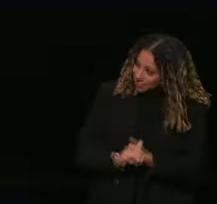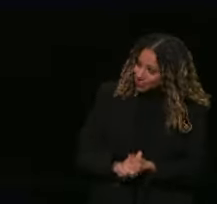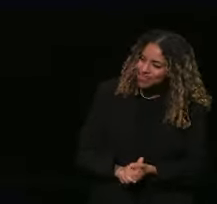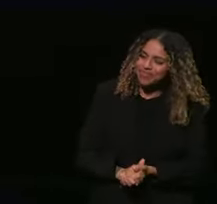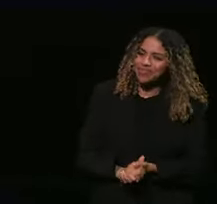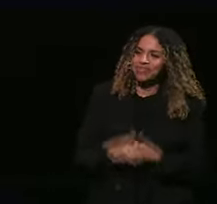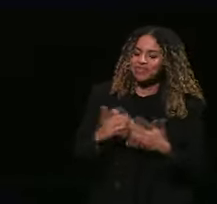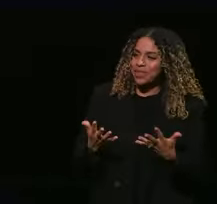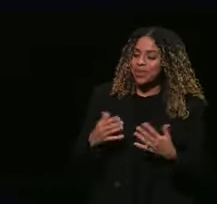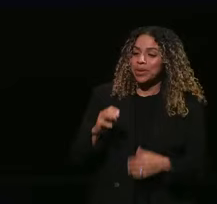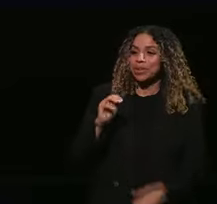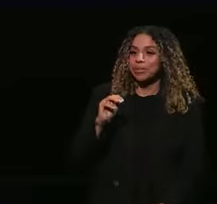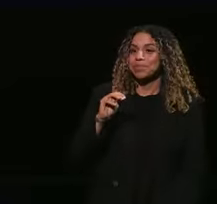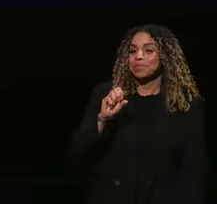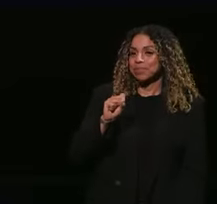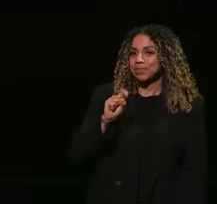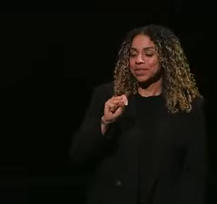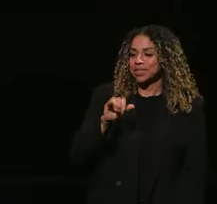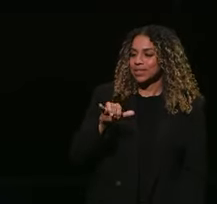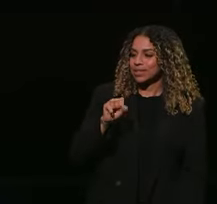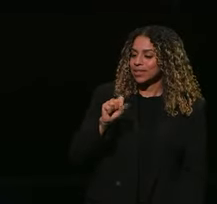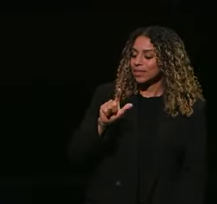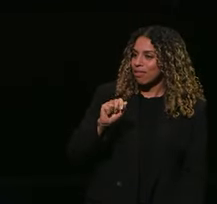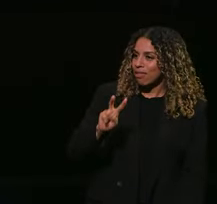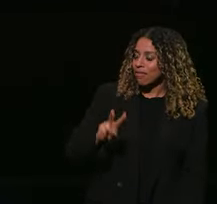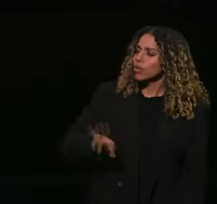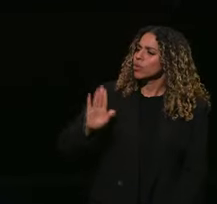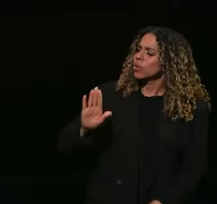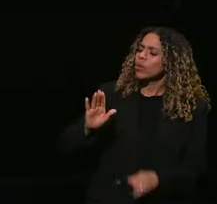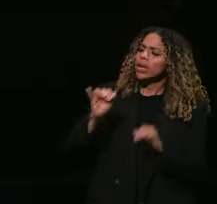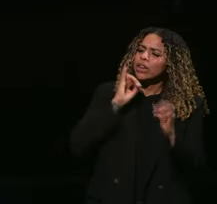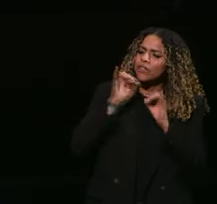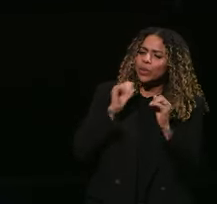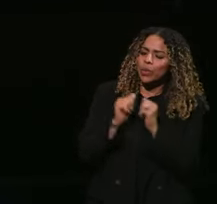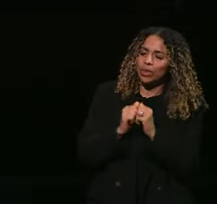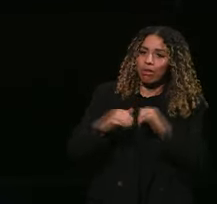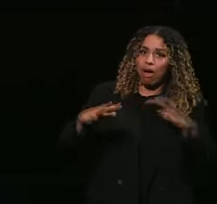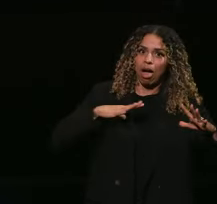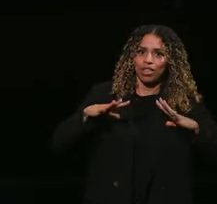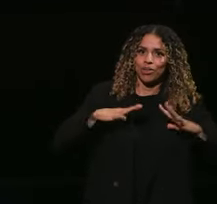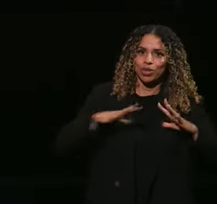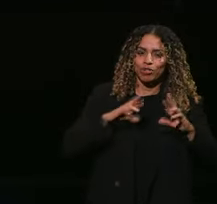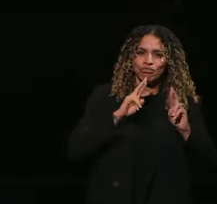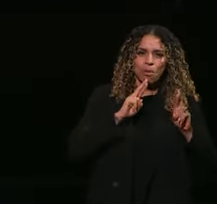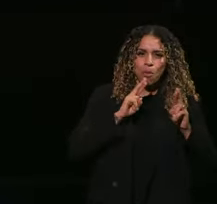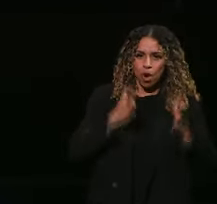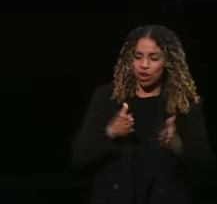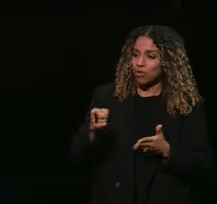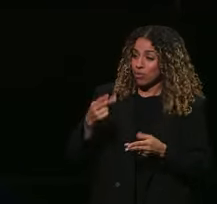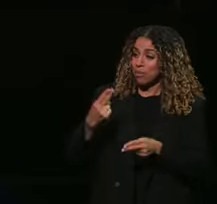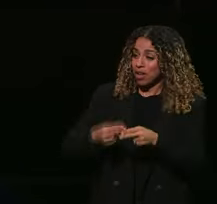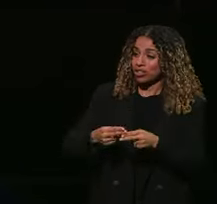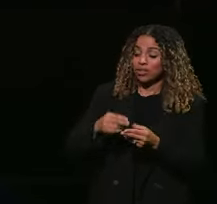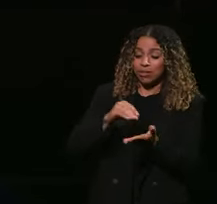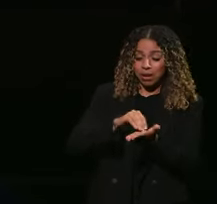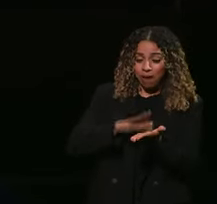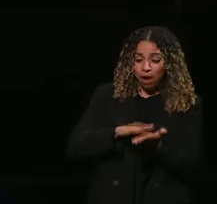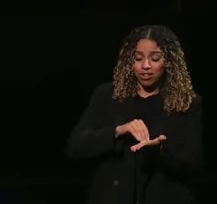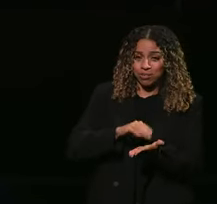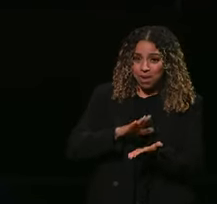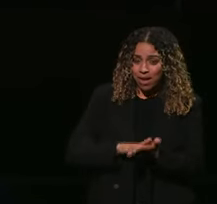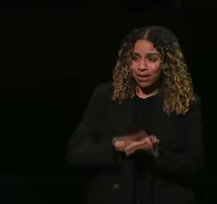So, Mstislav, in an interview with The Hollywood Reporter, you mentioned that documenting the Russian invasion